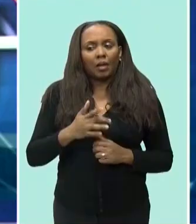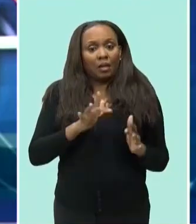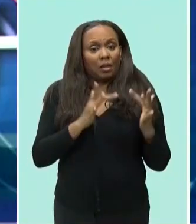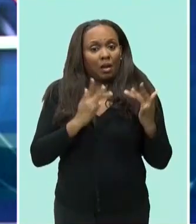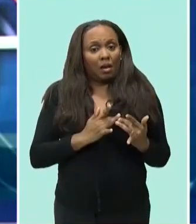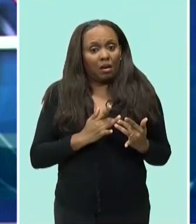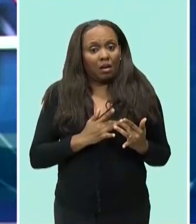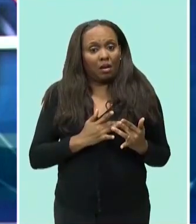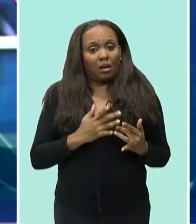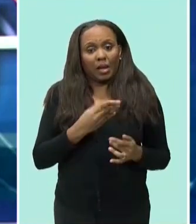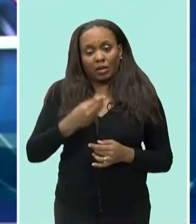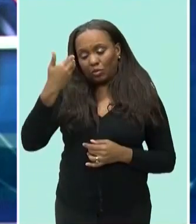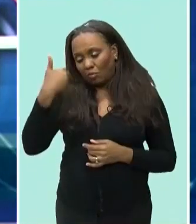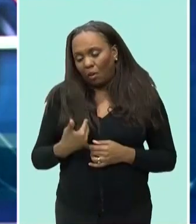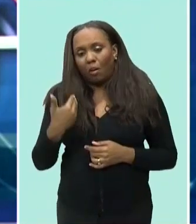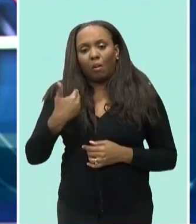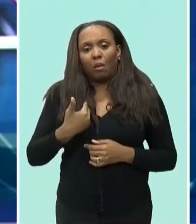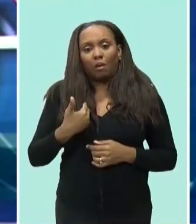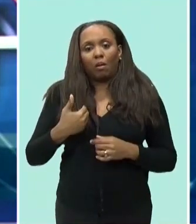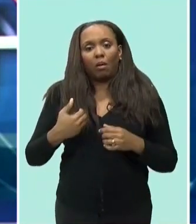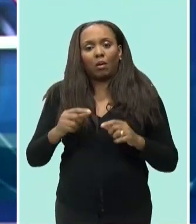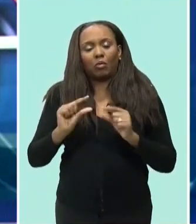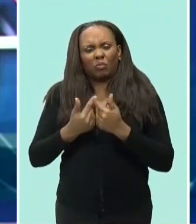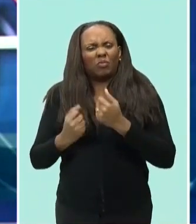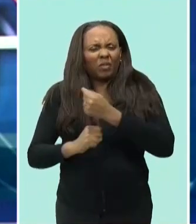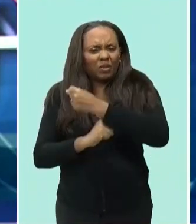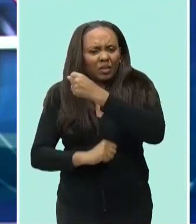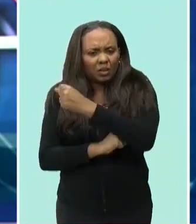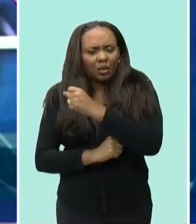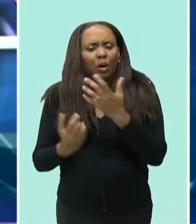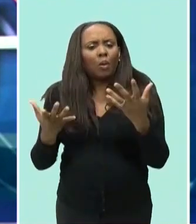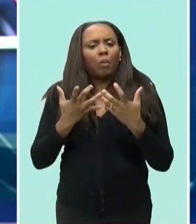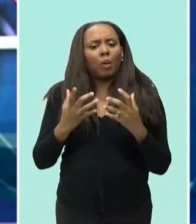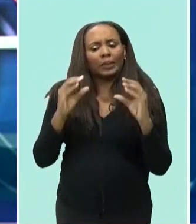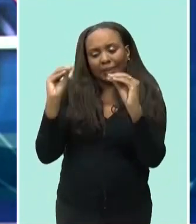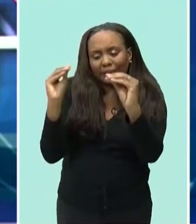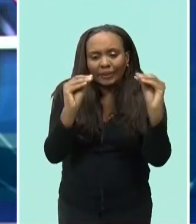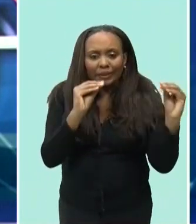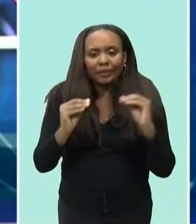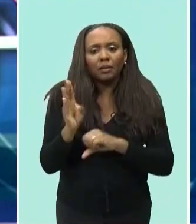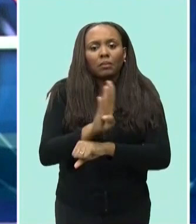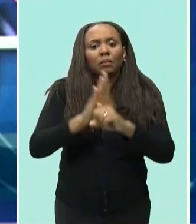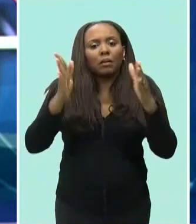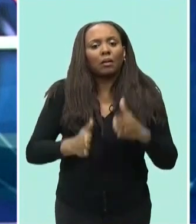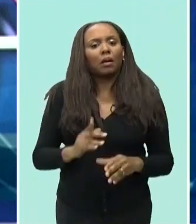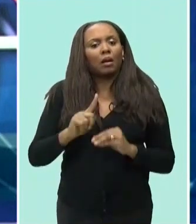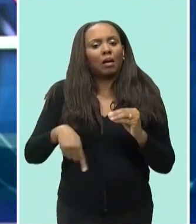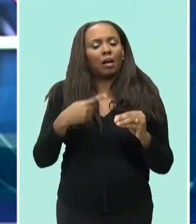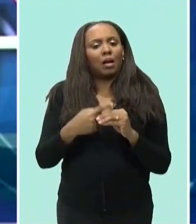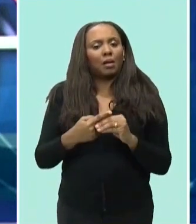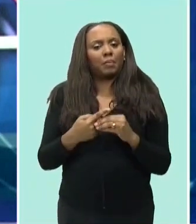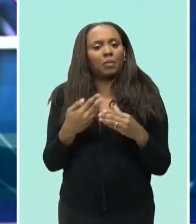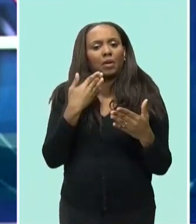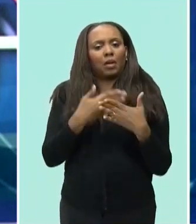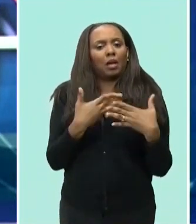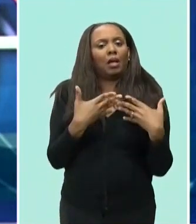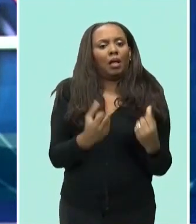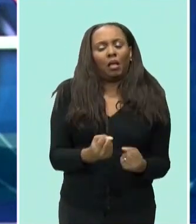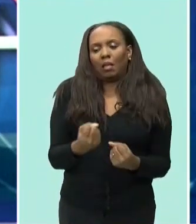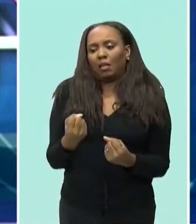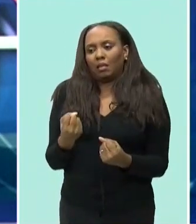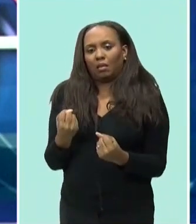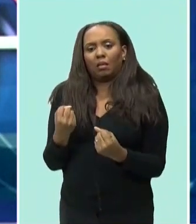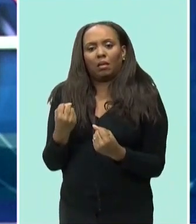Foundation is seeking to intensify its efforts to sensitize Barbadians about the importance of adhering to best practices in their health